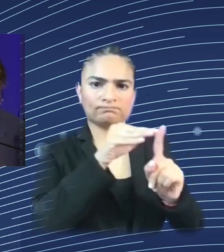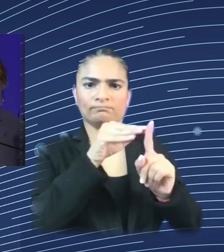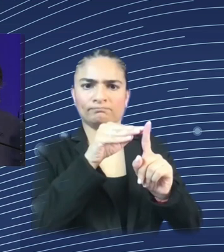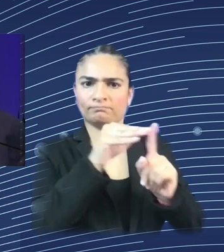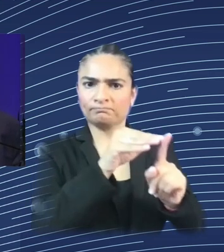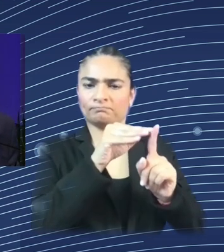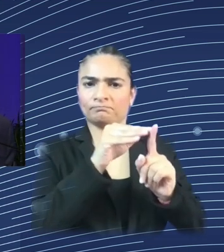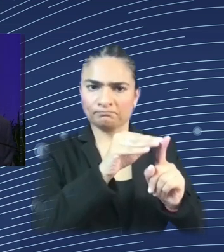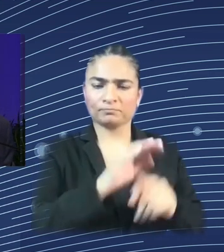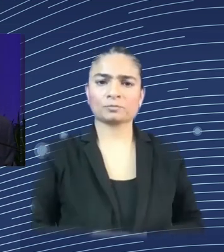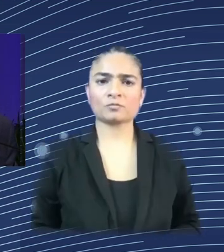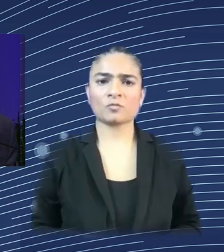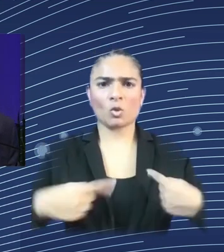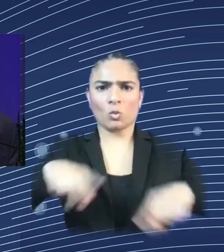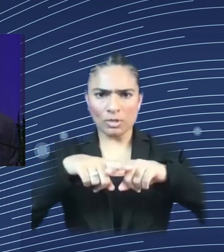legislation into this